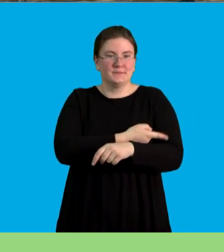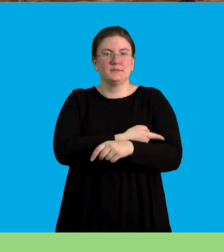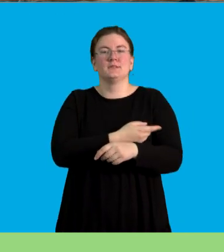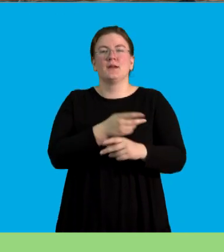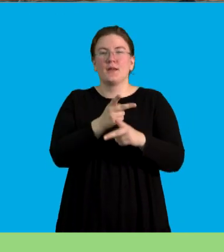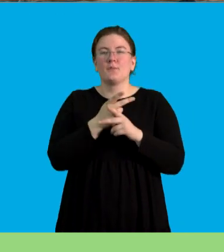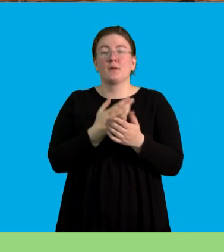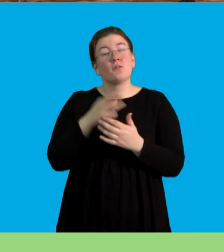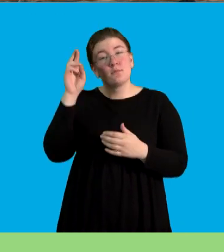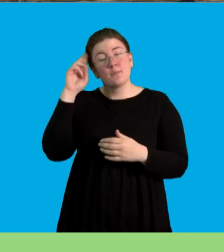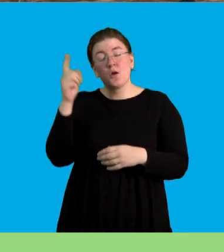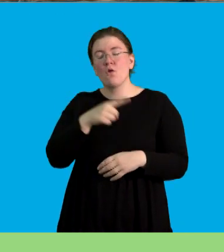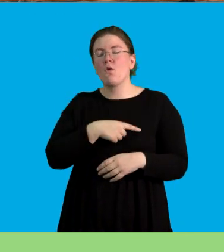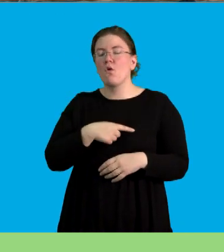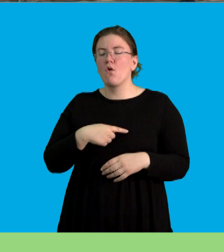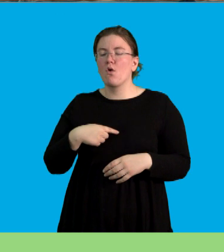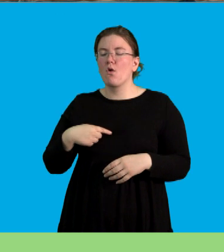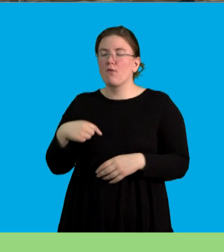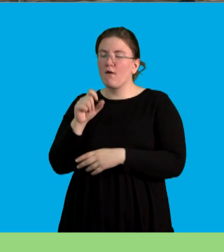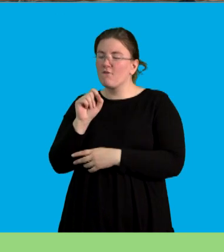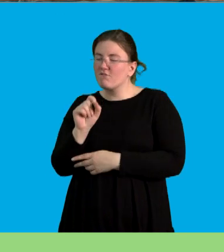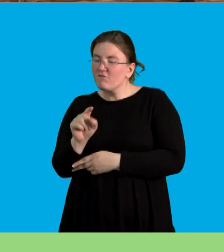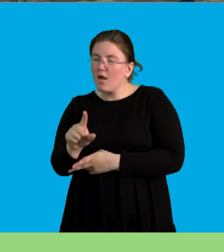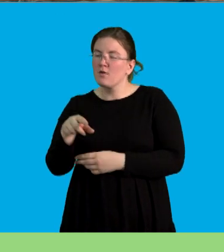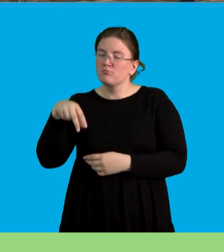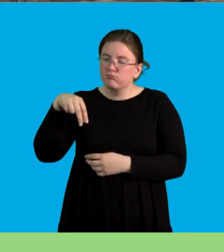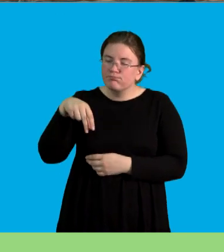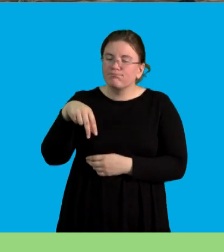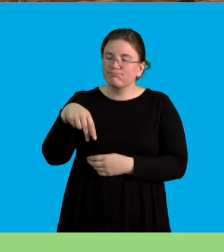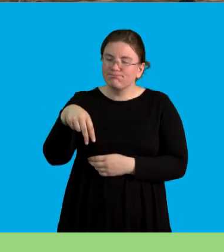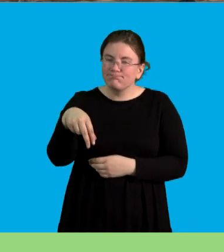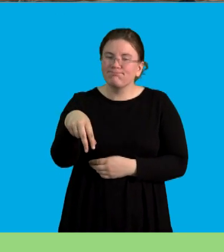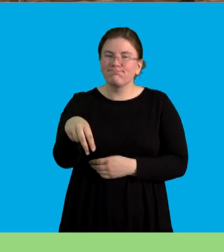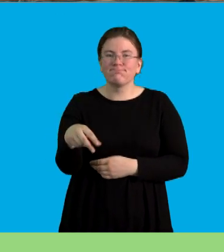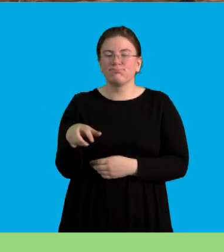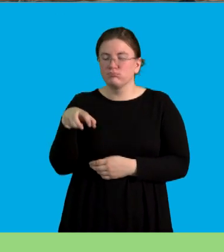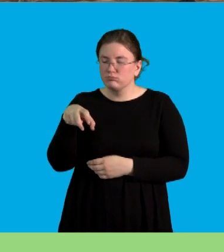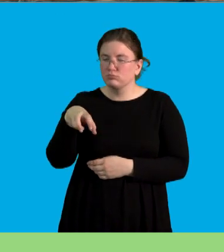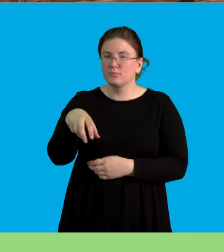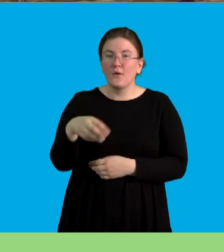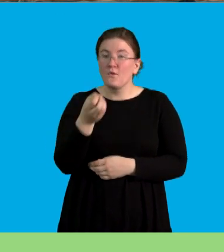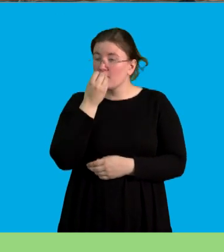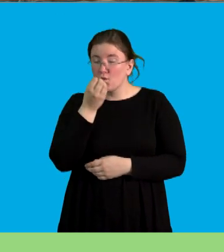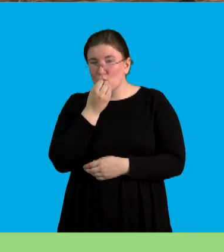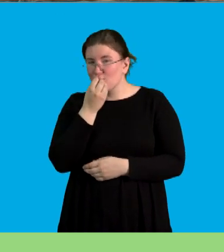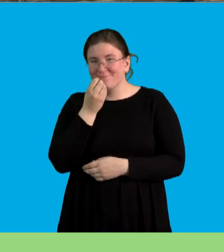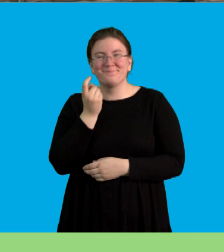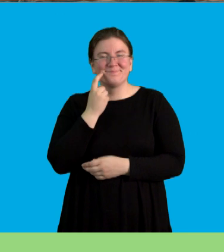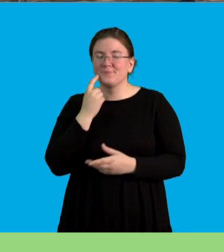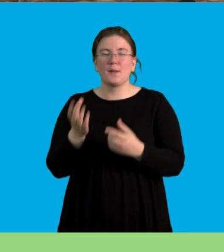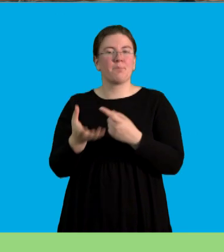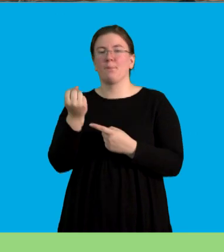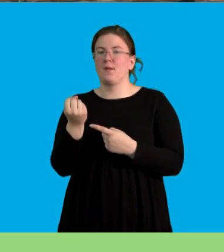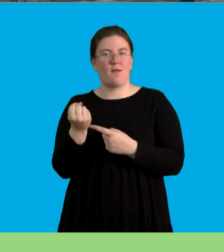the desert for long distances, so they don't come across food, so they convert